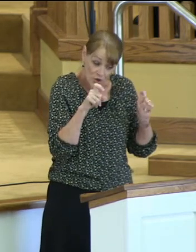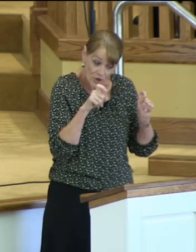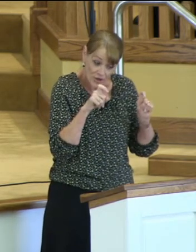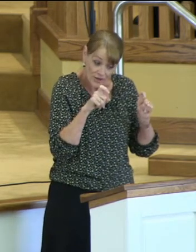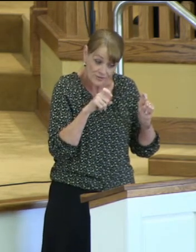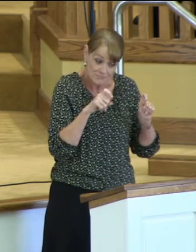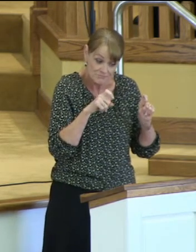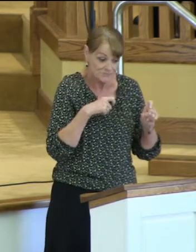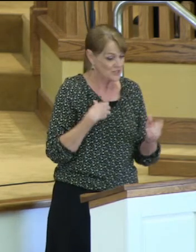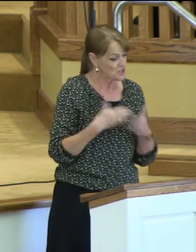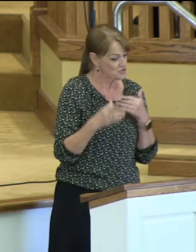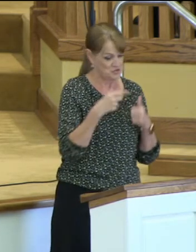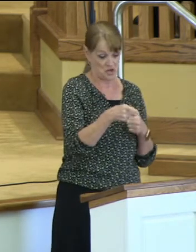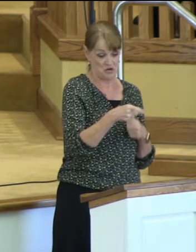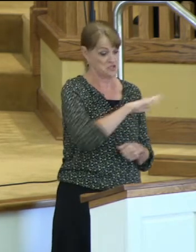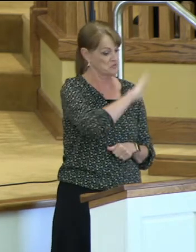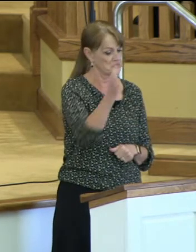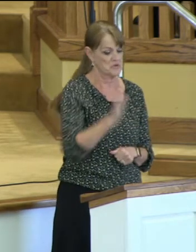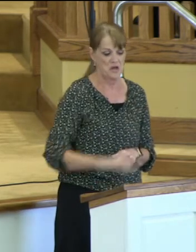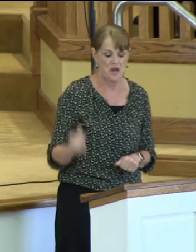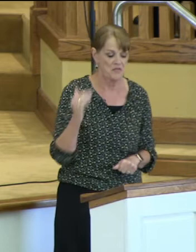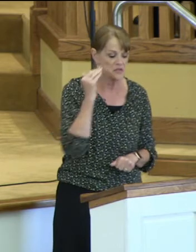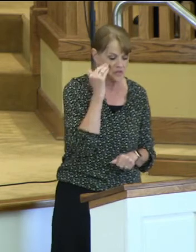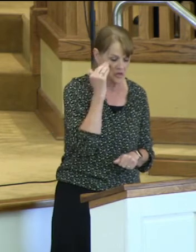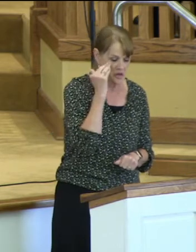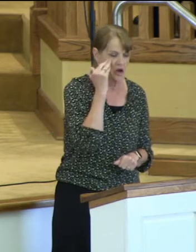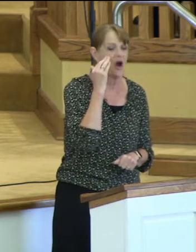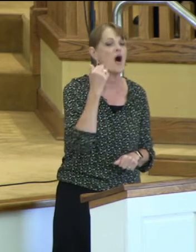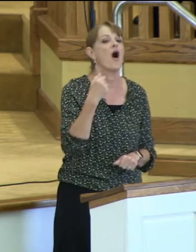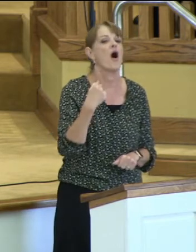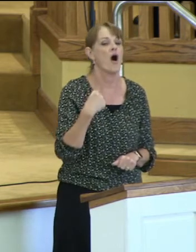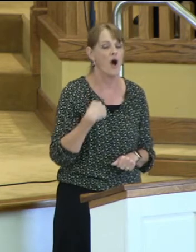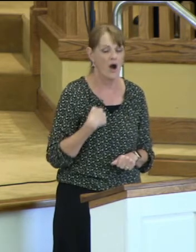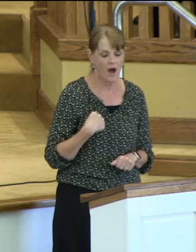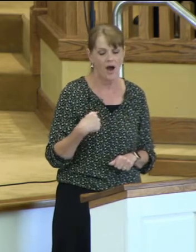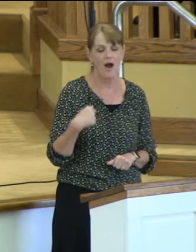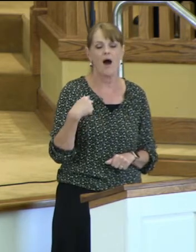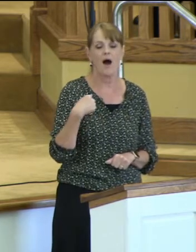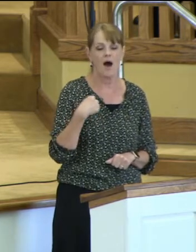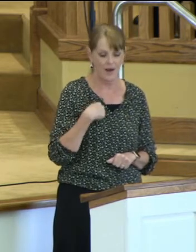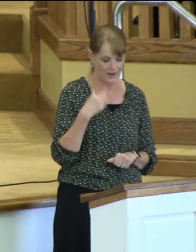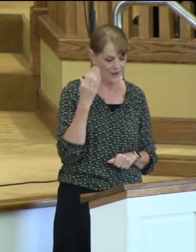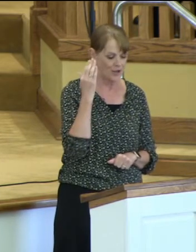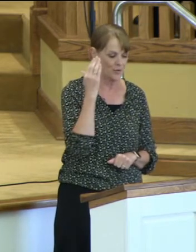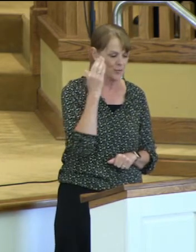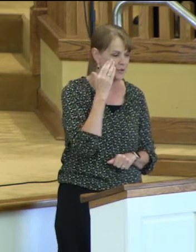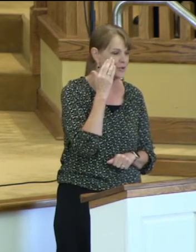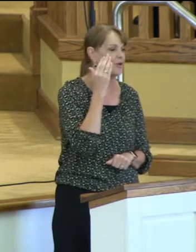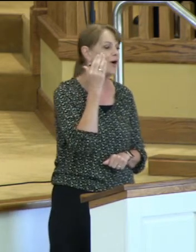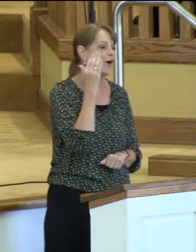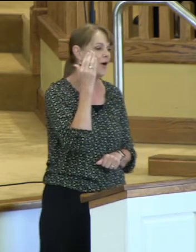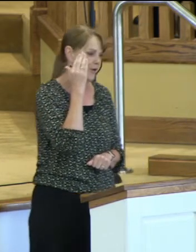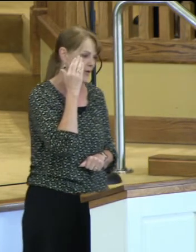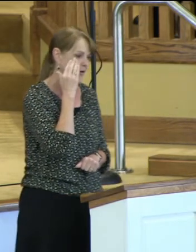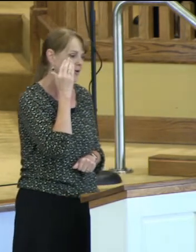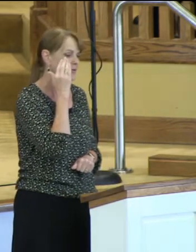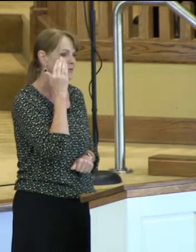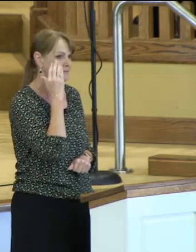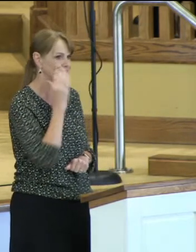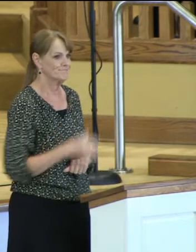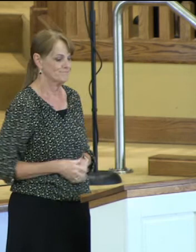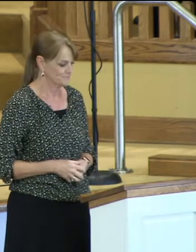you been good?' Though she would never know,